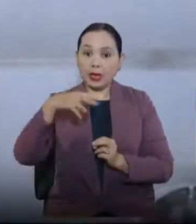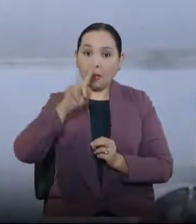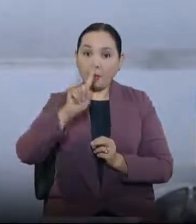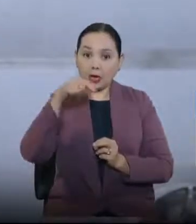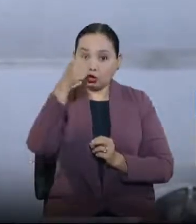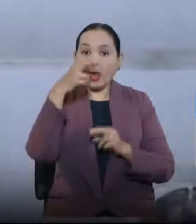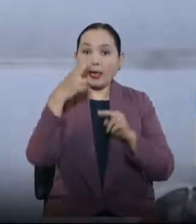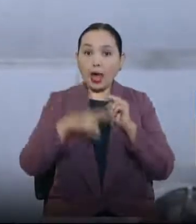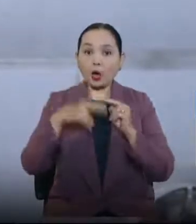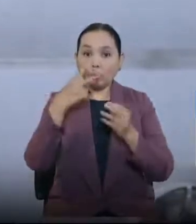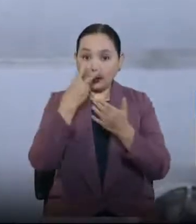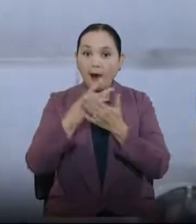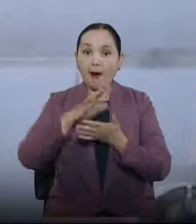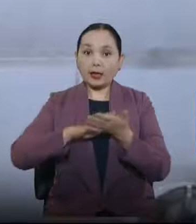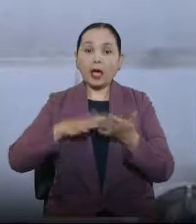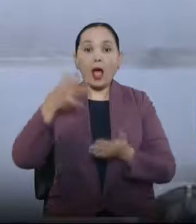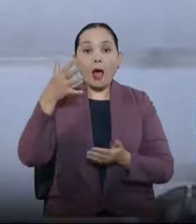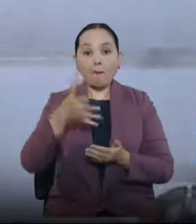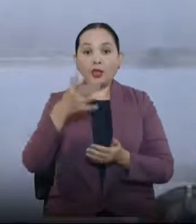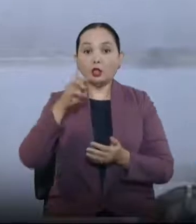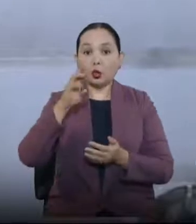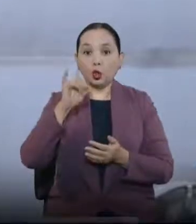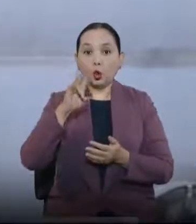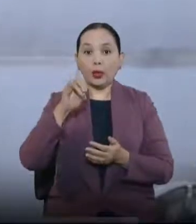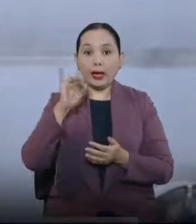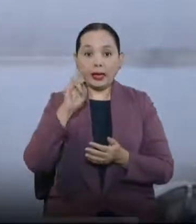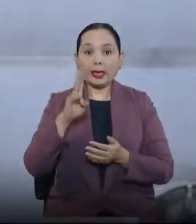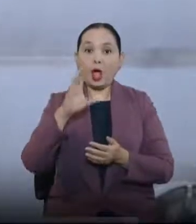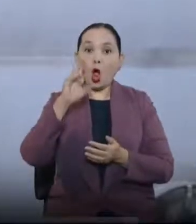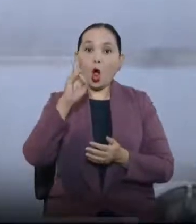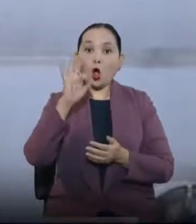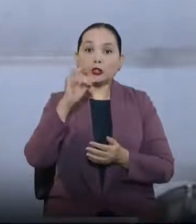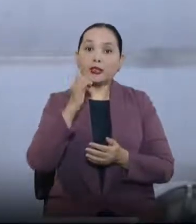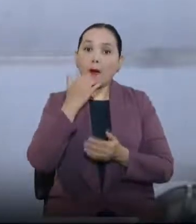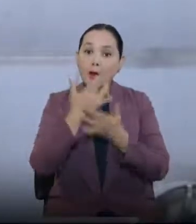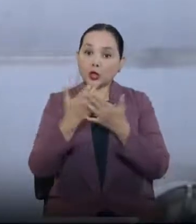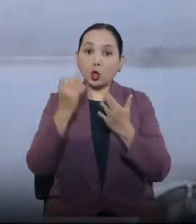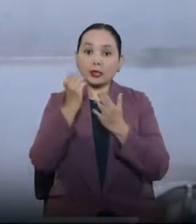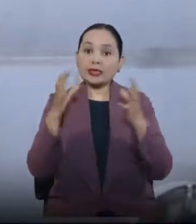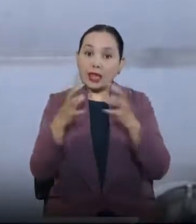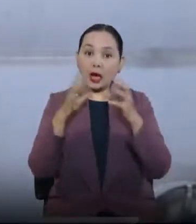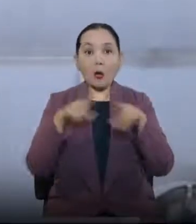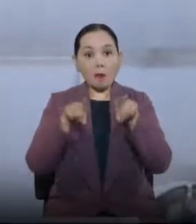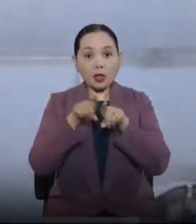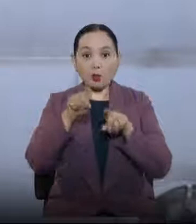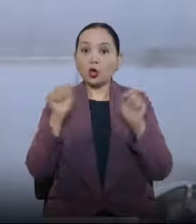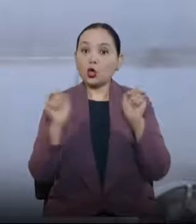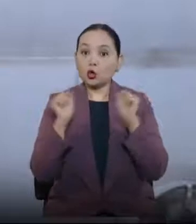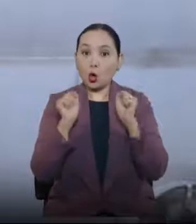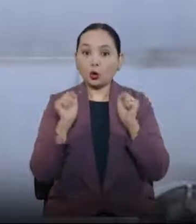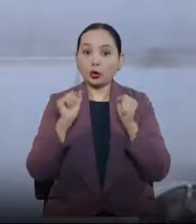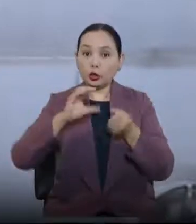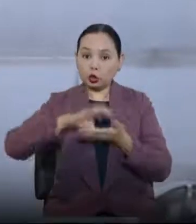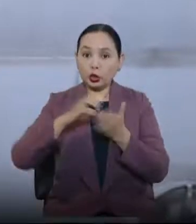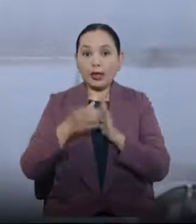2021-yilning yakuniga qadar 5000 tonnalik konsentrat mahsulotini saqlaydigan mana bunday sovutgichli